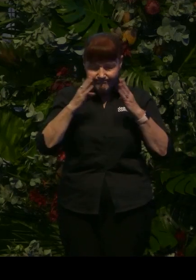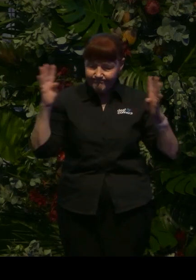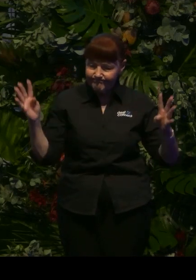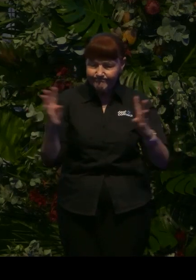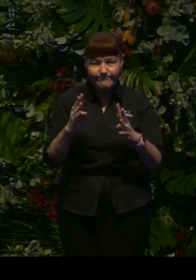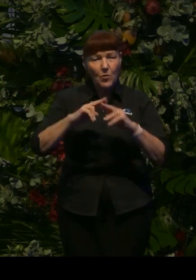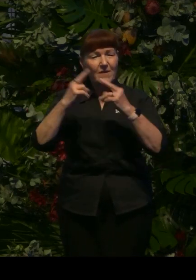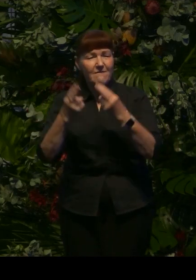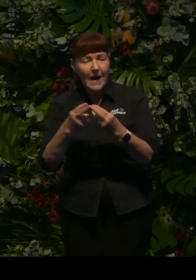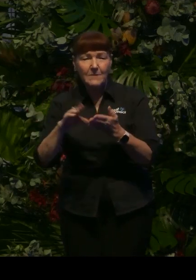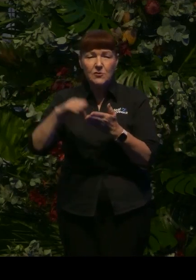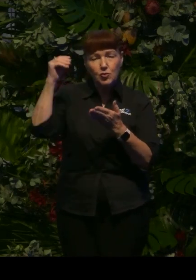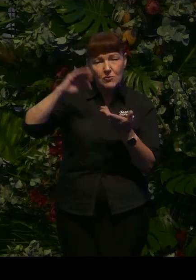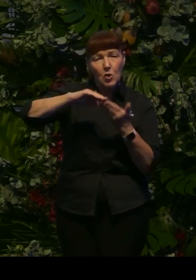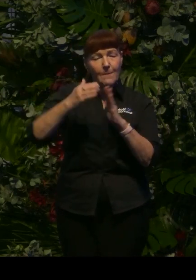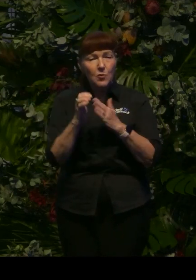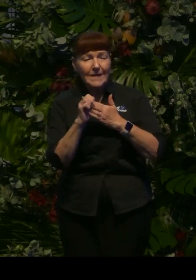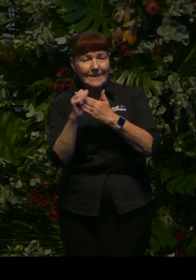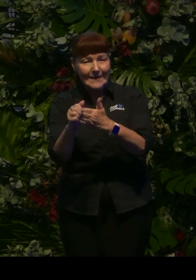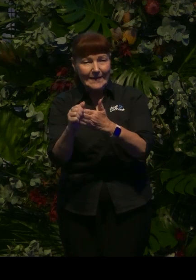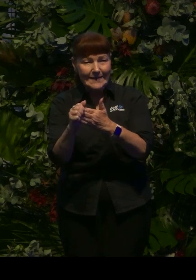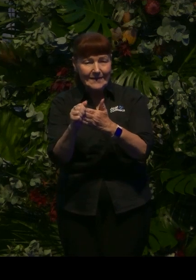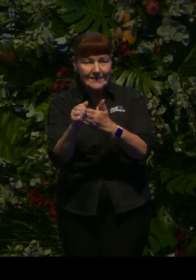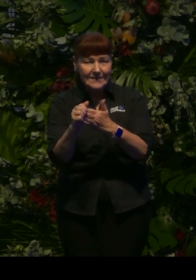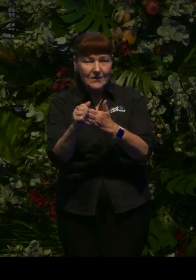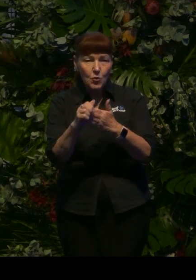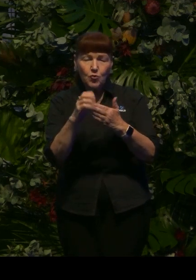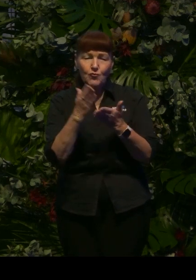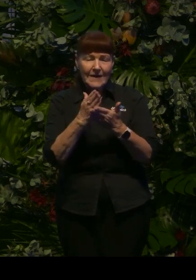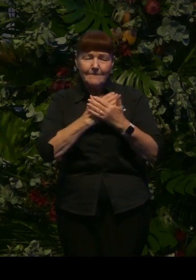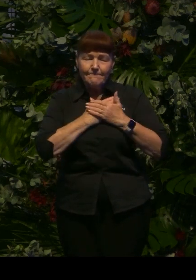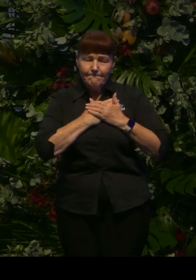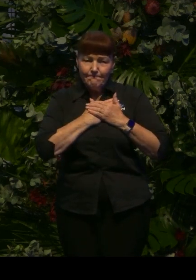with our families, our students, community leaders who really care about student learning.